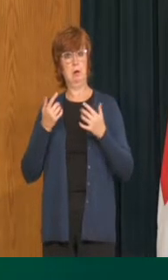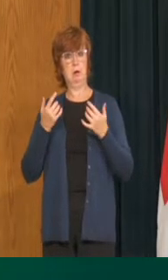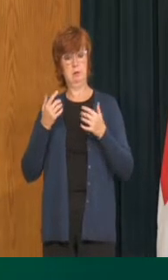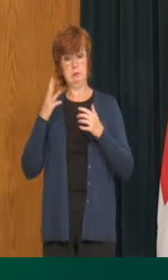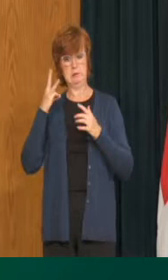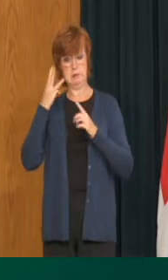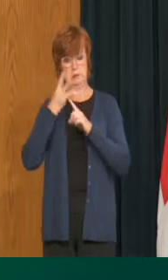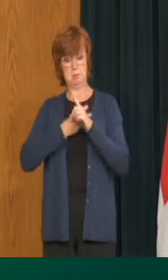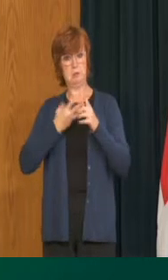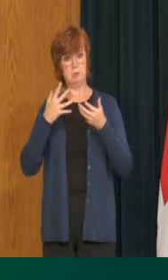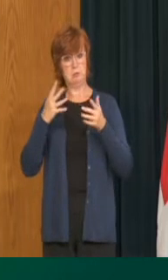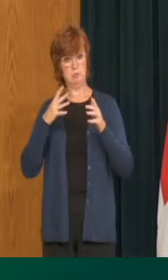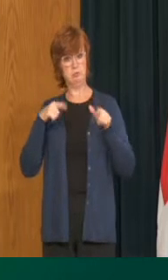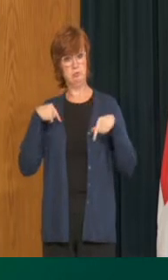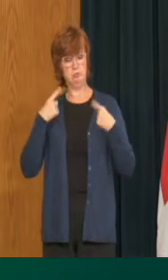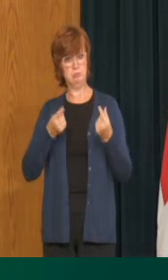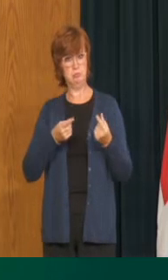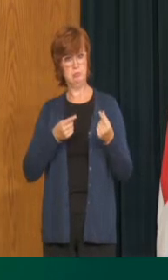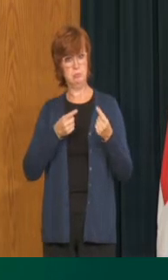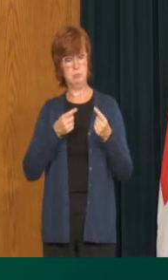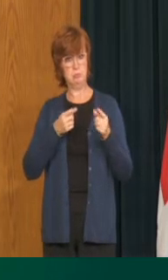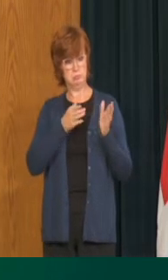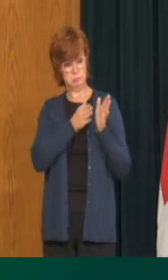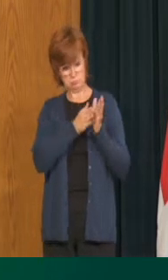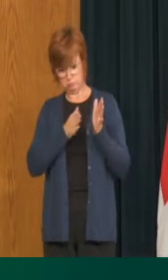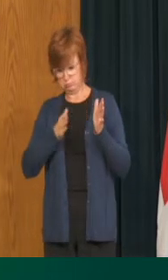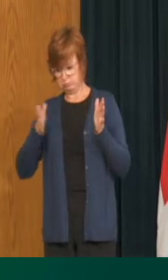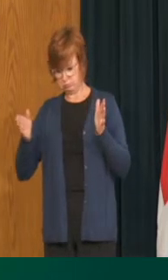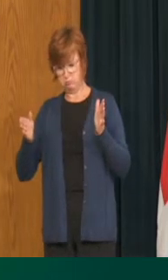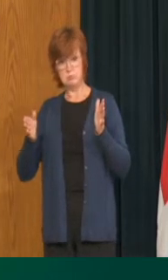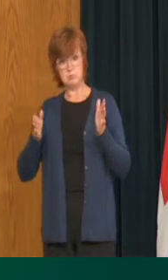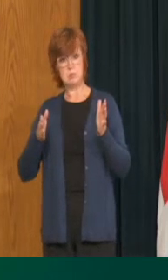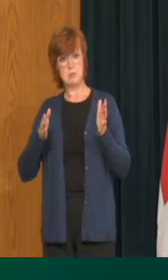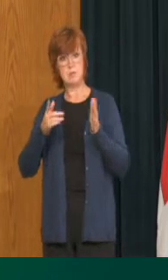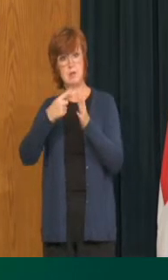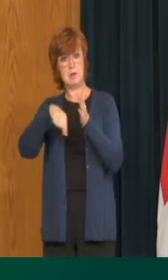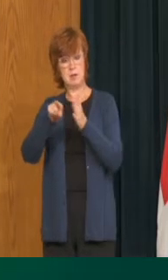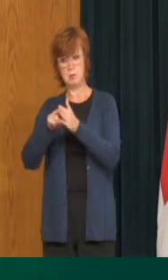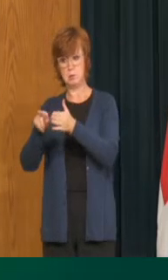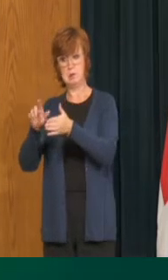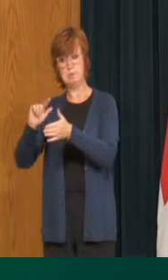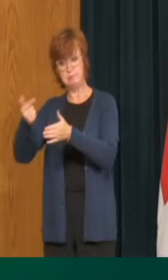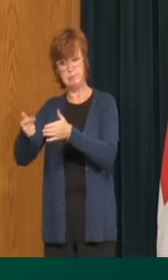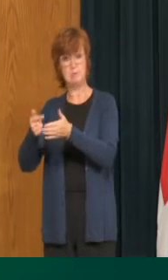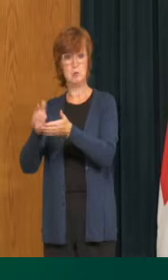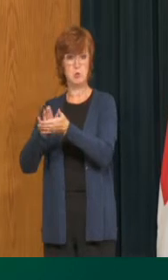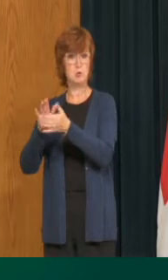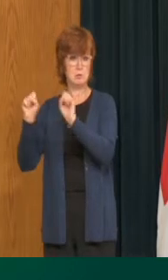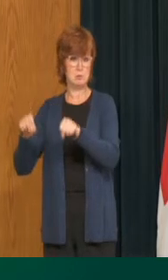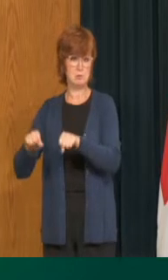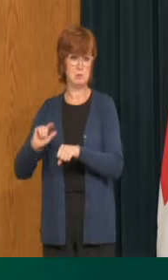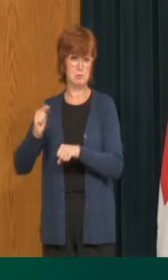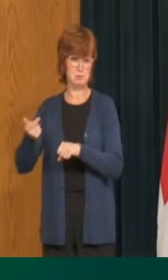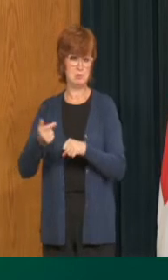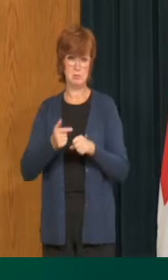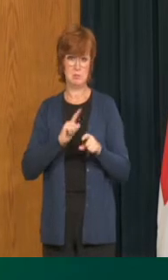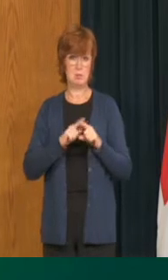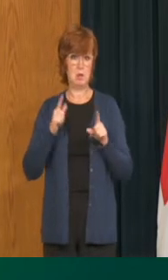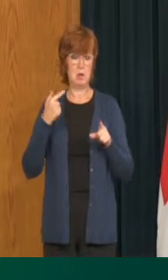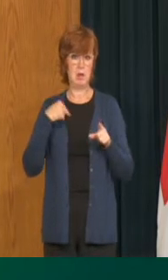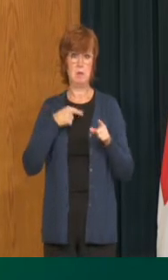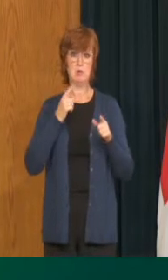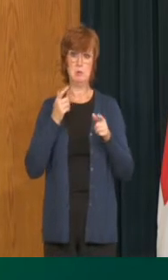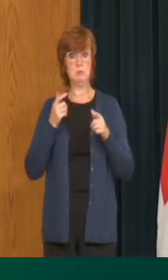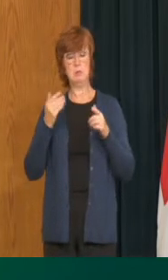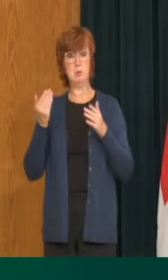for some time in our healthcare sector, and we're going to do them differently starting next week in our education sector. And that I think matches with every other